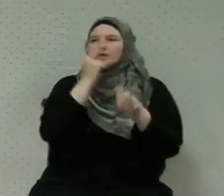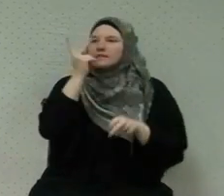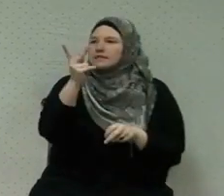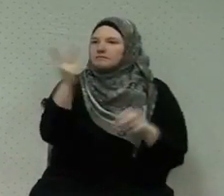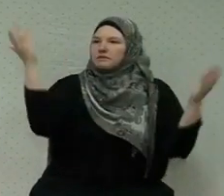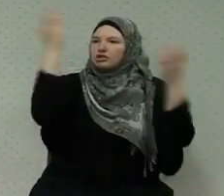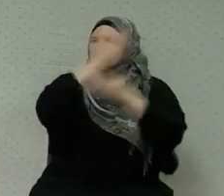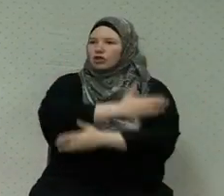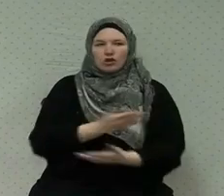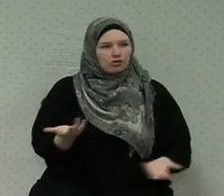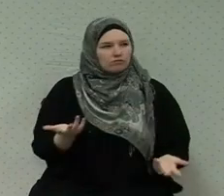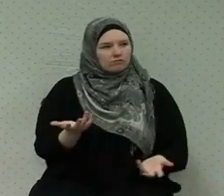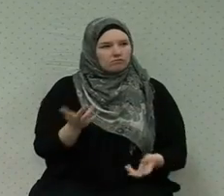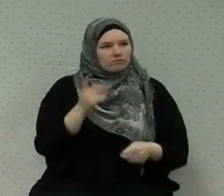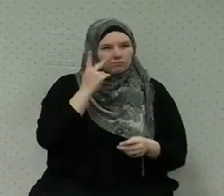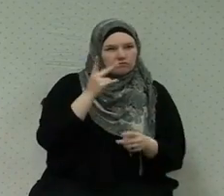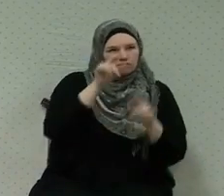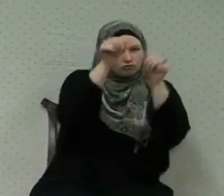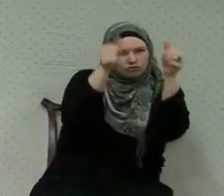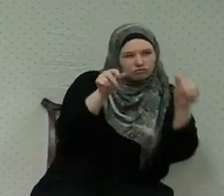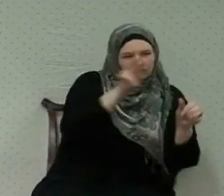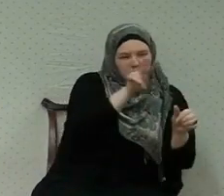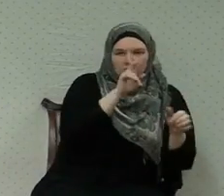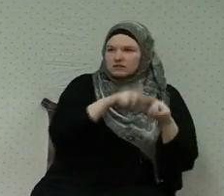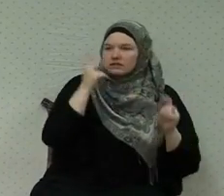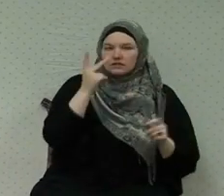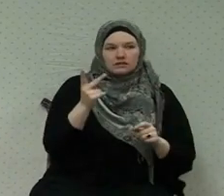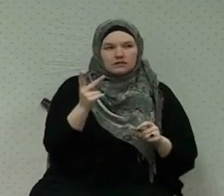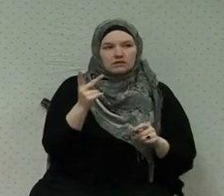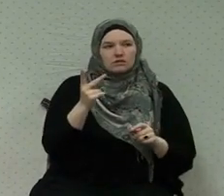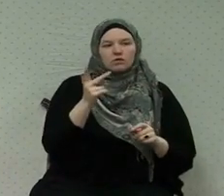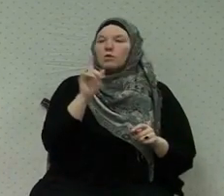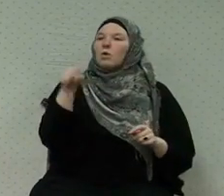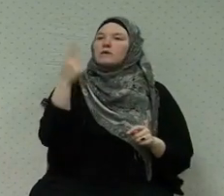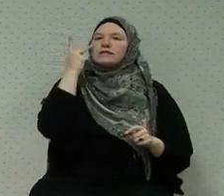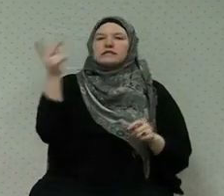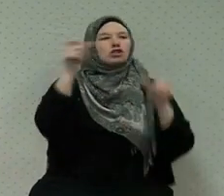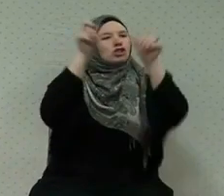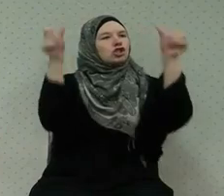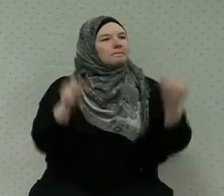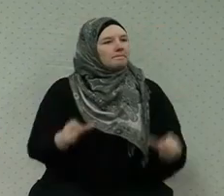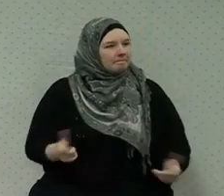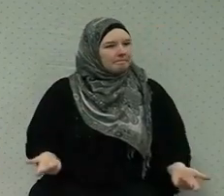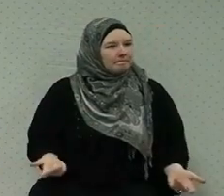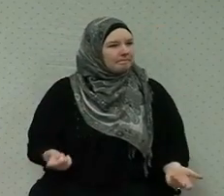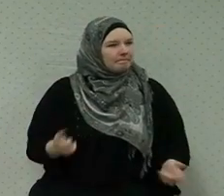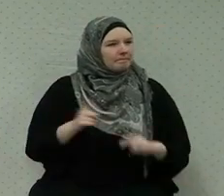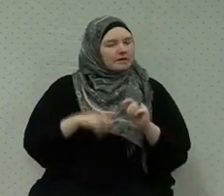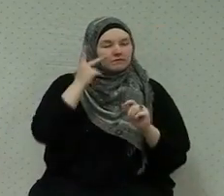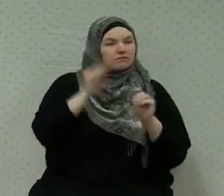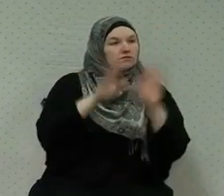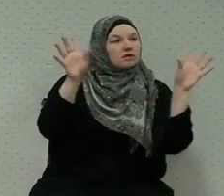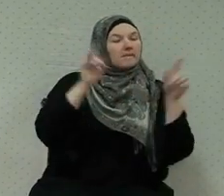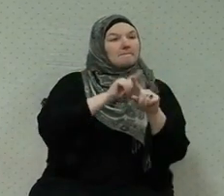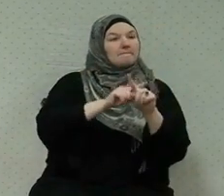there is no light to reflect, you only see shapes most probably. But if you